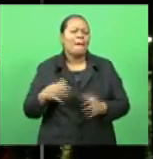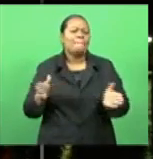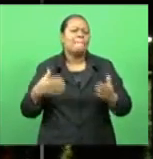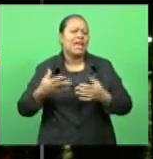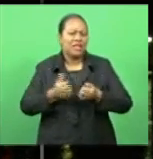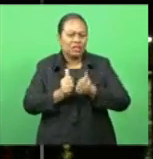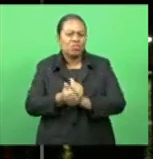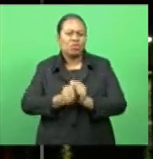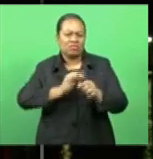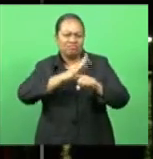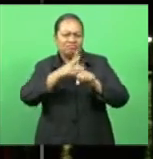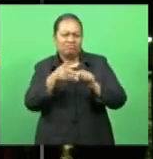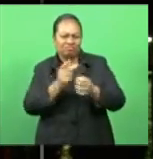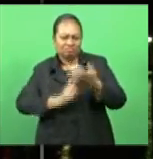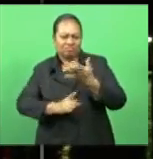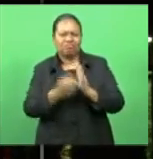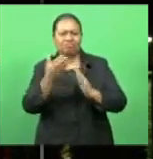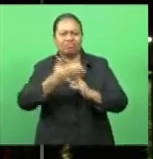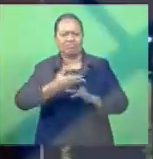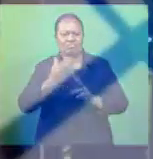during the COVID-19 lockdown?